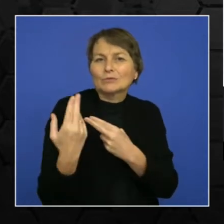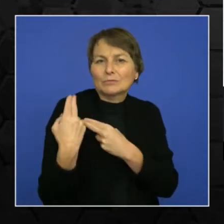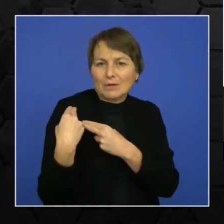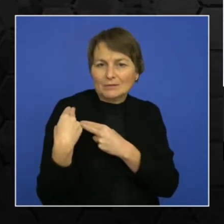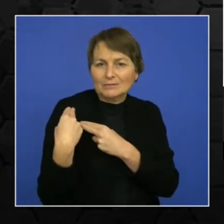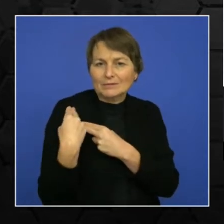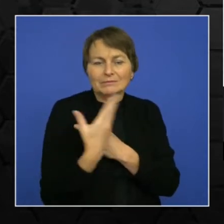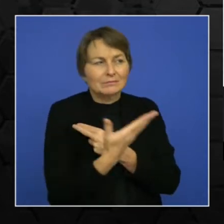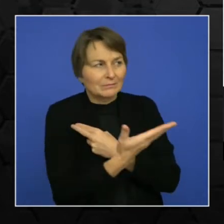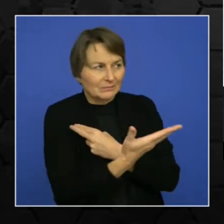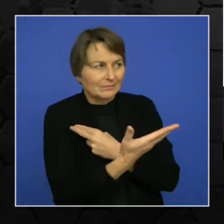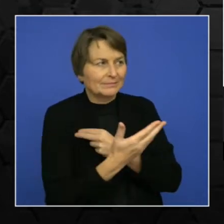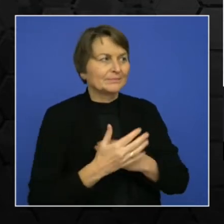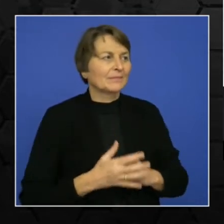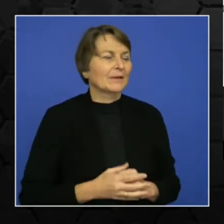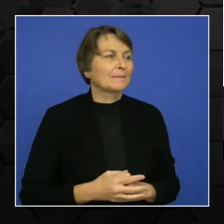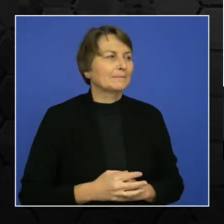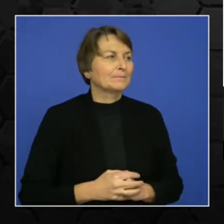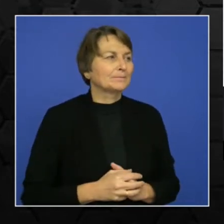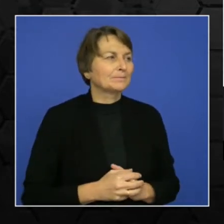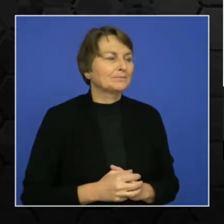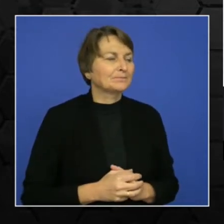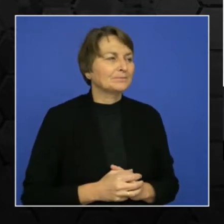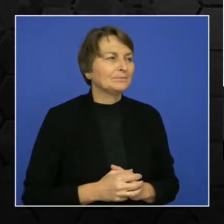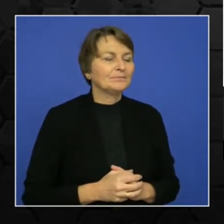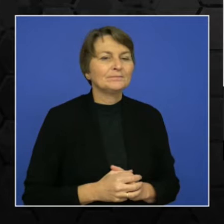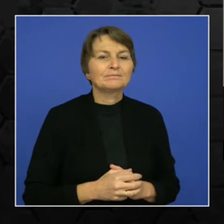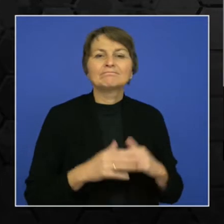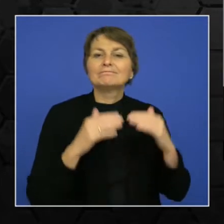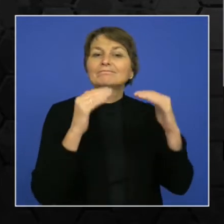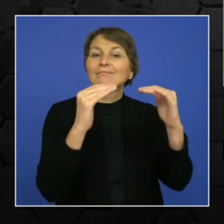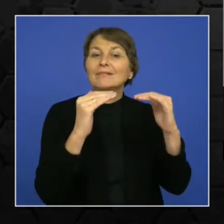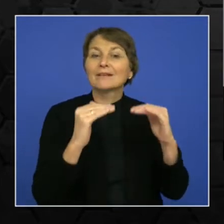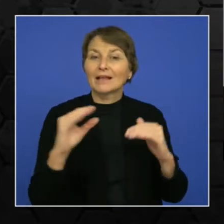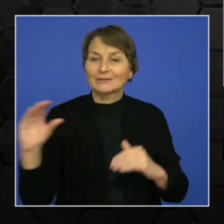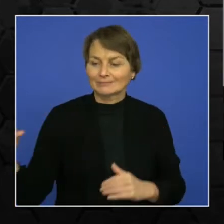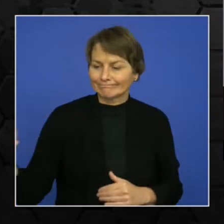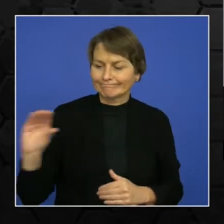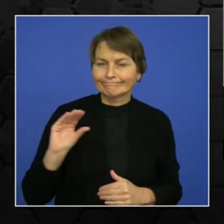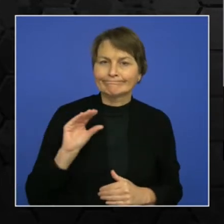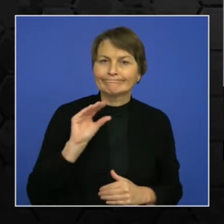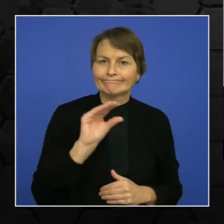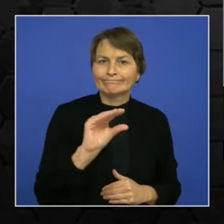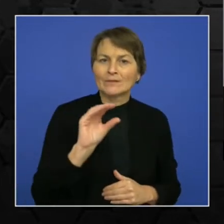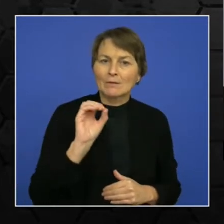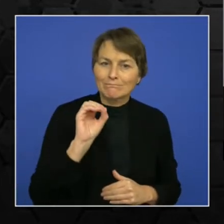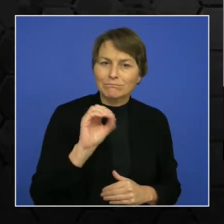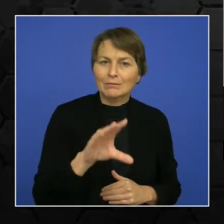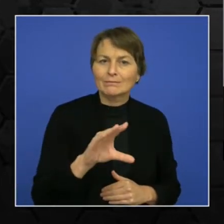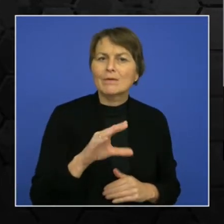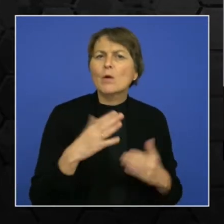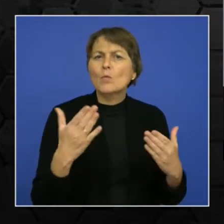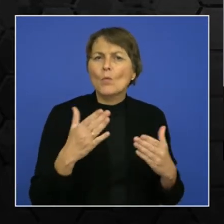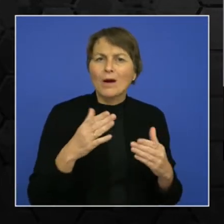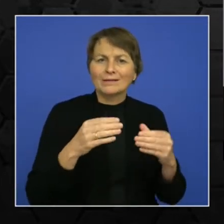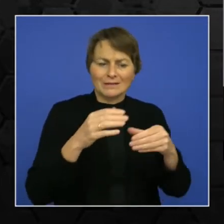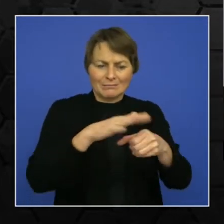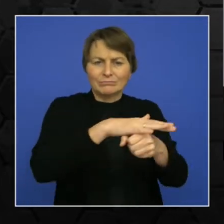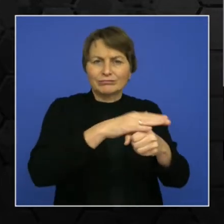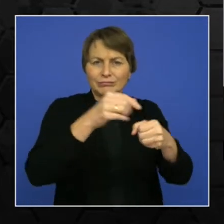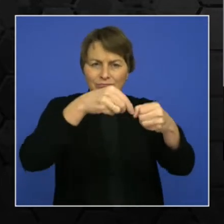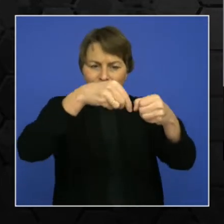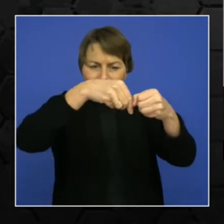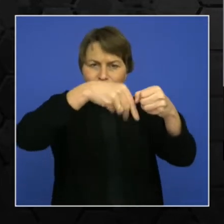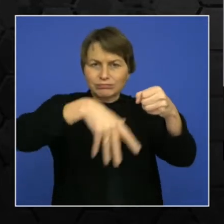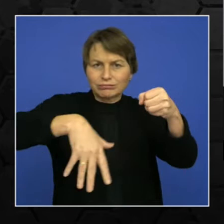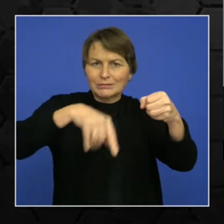2. Now, once that is done, the next block I'll be dragging here is a branch. Branch basically splits it. So this is the way we call